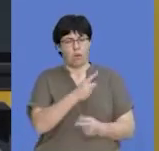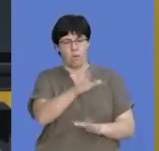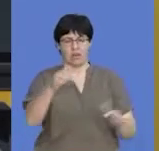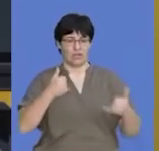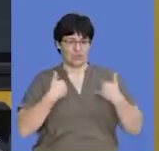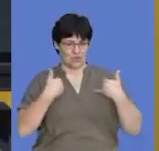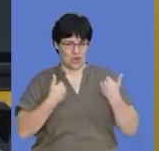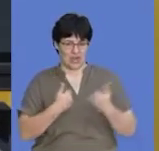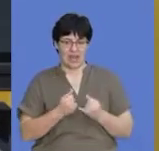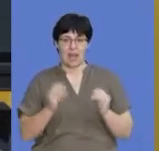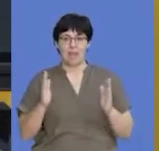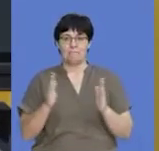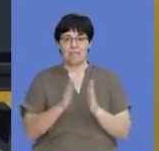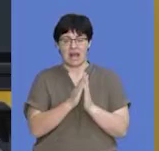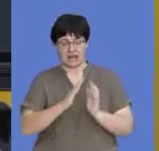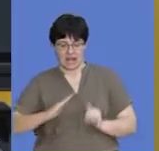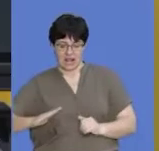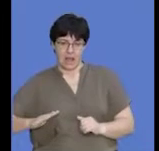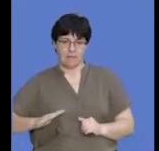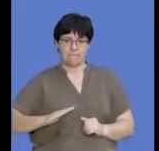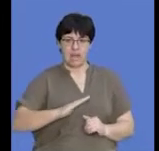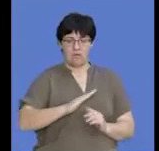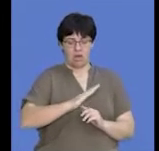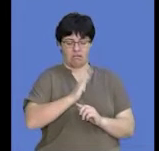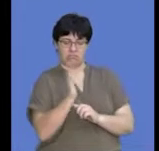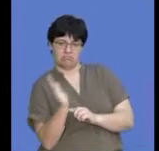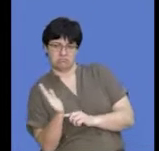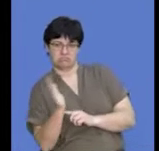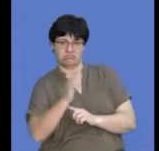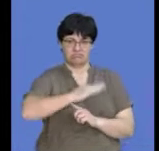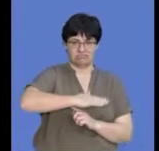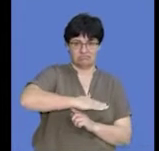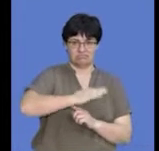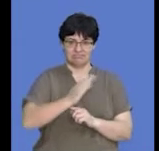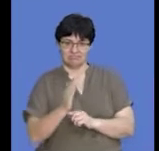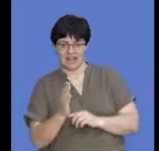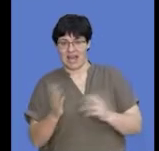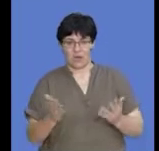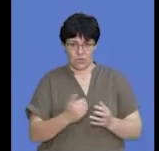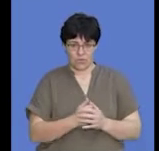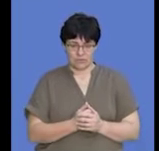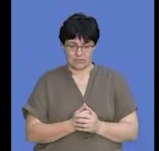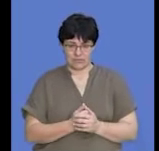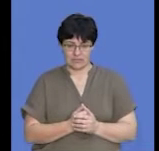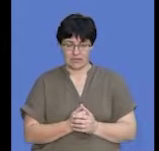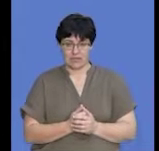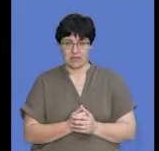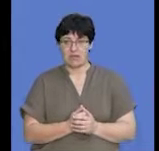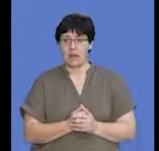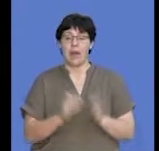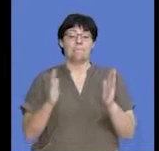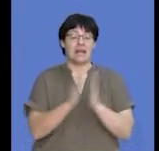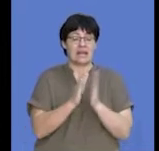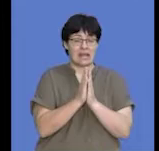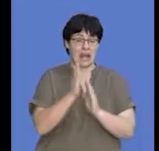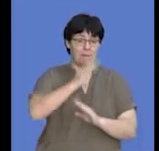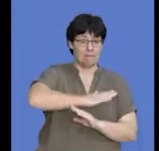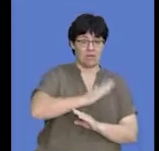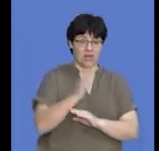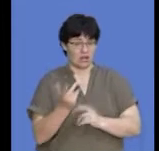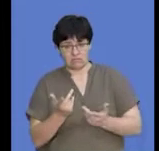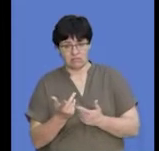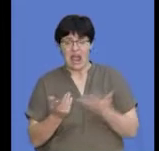enjoy, magnetic bearing. Now, that is our next calculation. And remember, magnetic bearing,